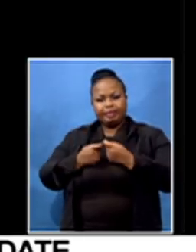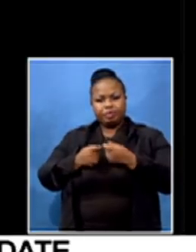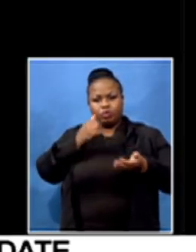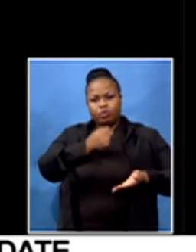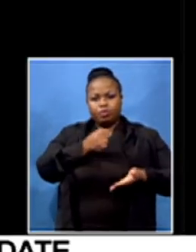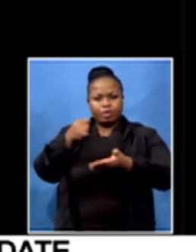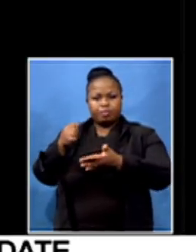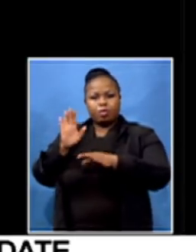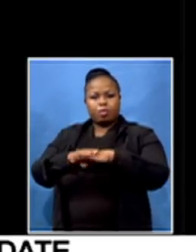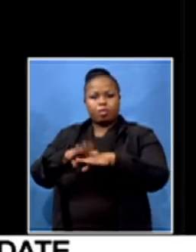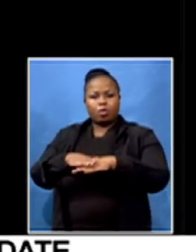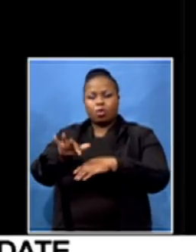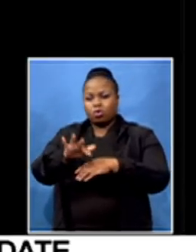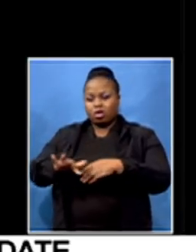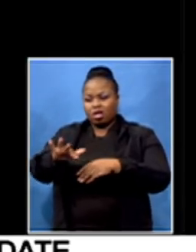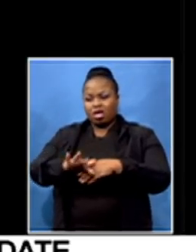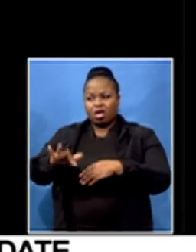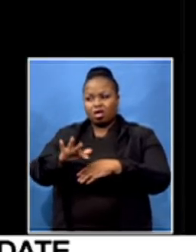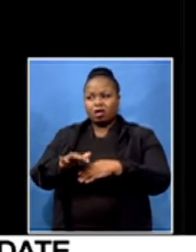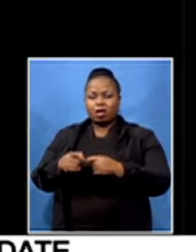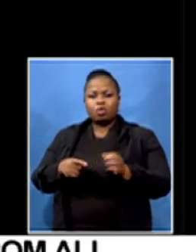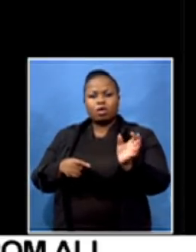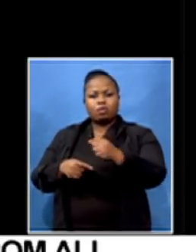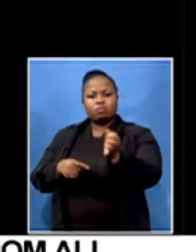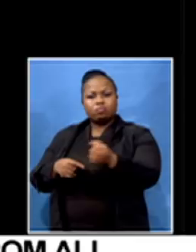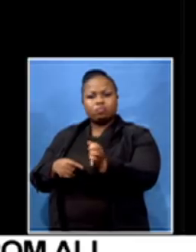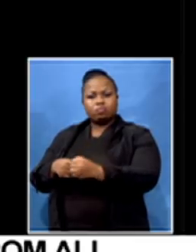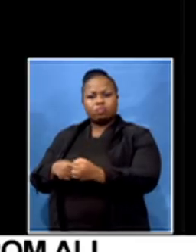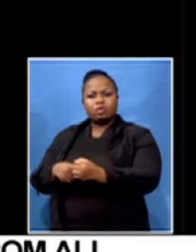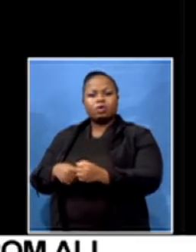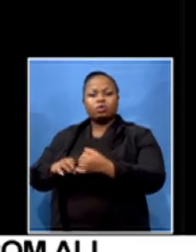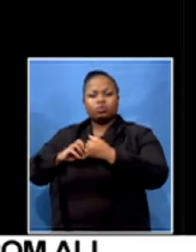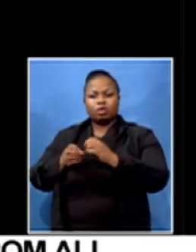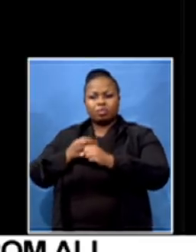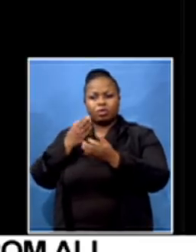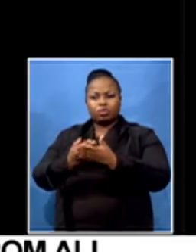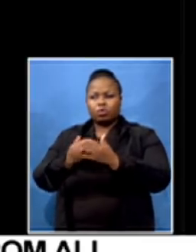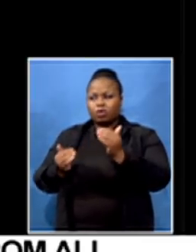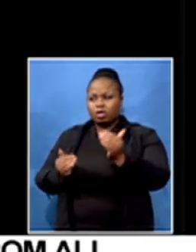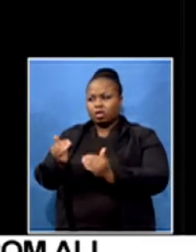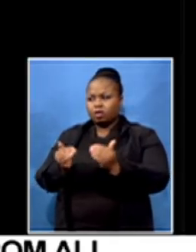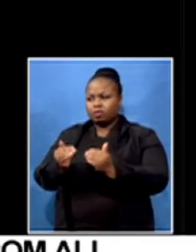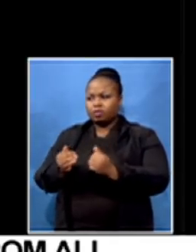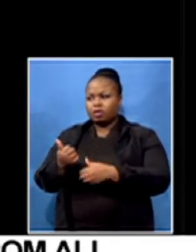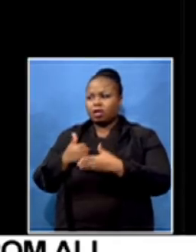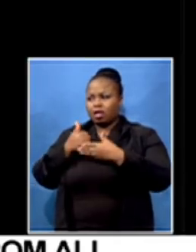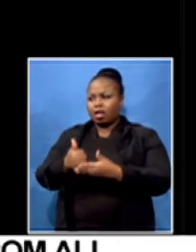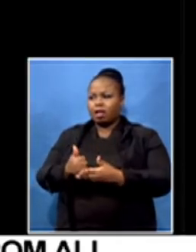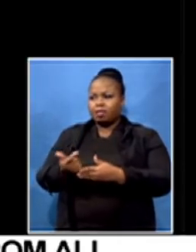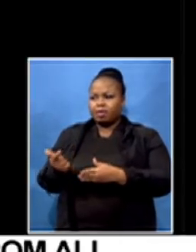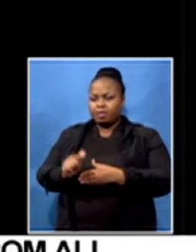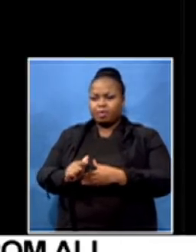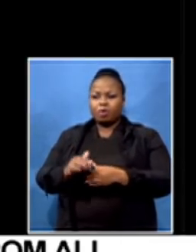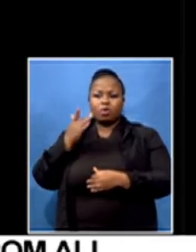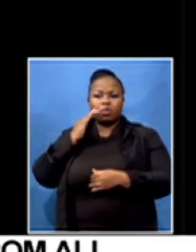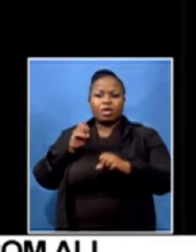the area so that we can improve our response when the infection begins to rise again.